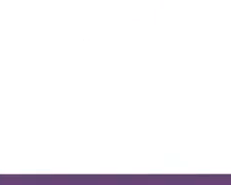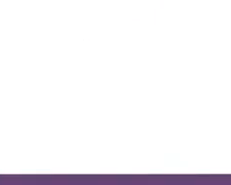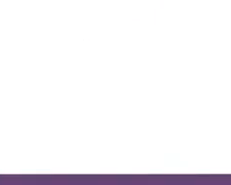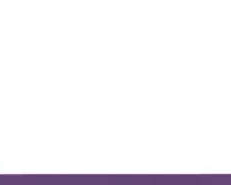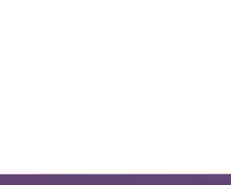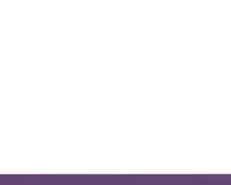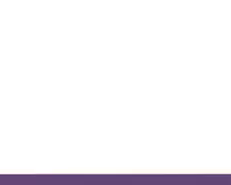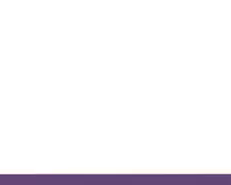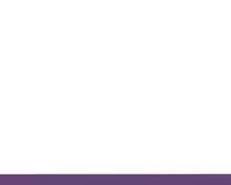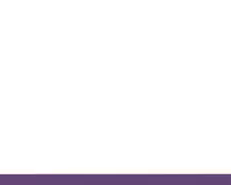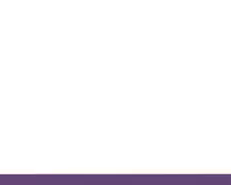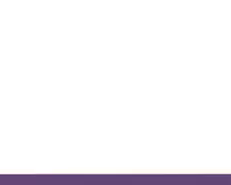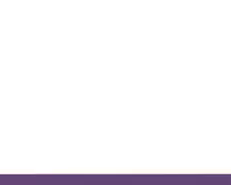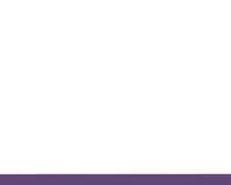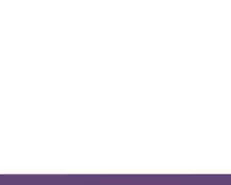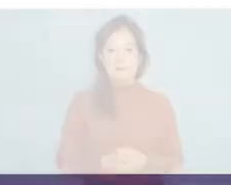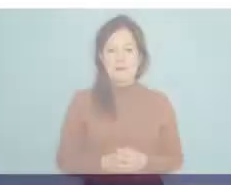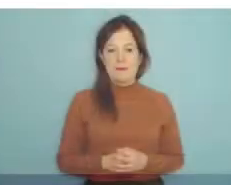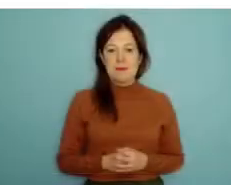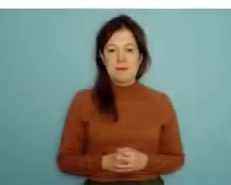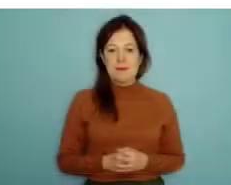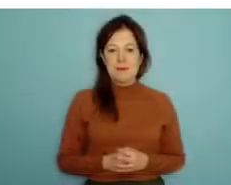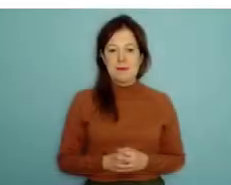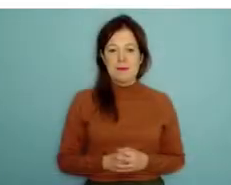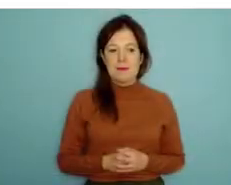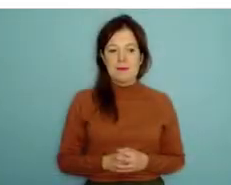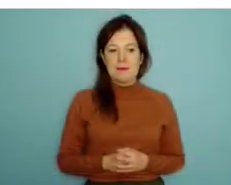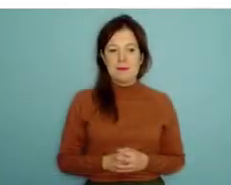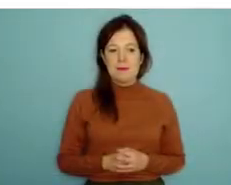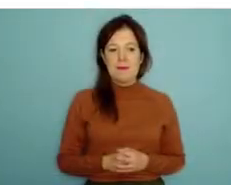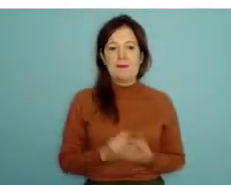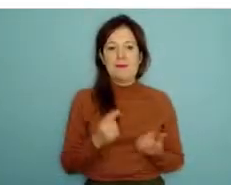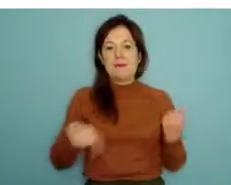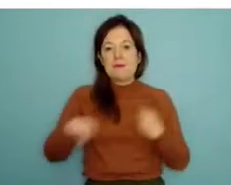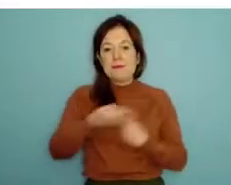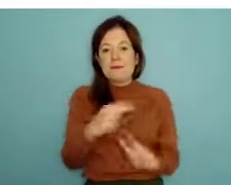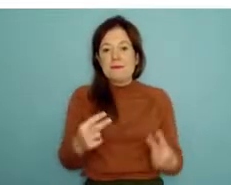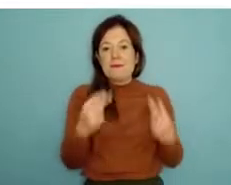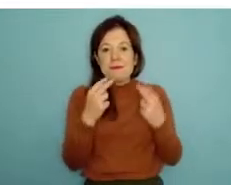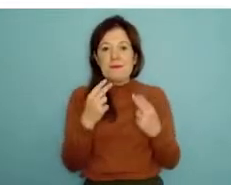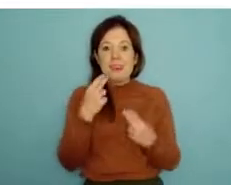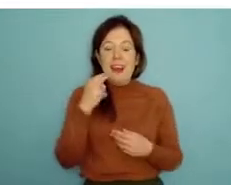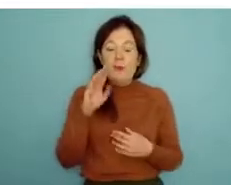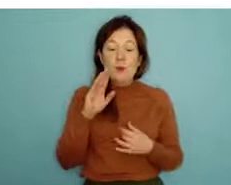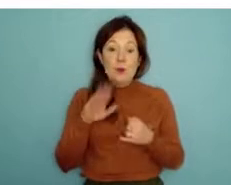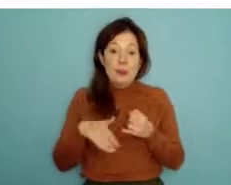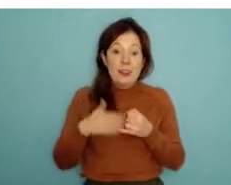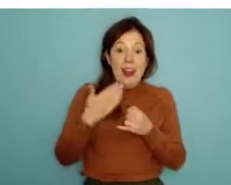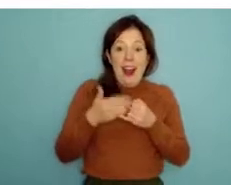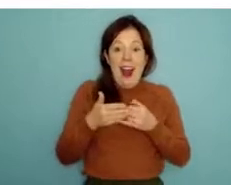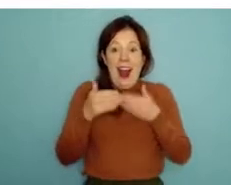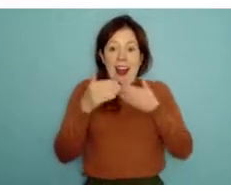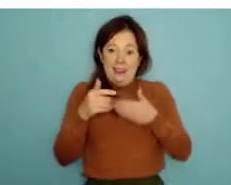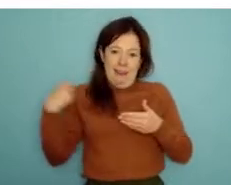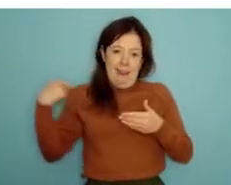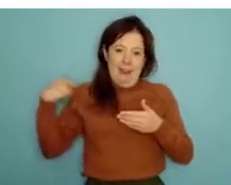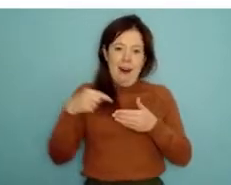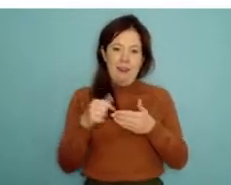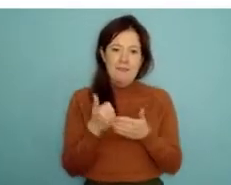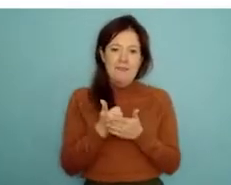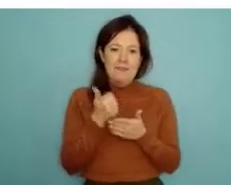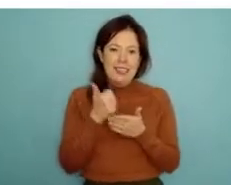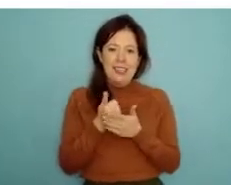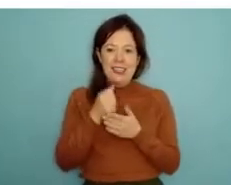Good afternoon, everybody, and welcome to the final session of what has been a fantastic week for the